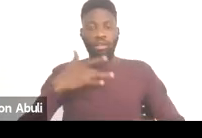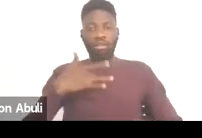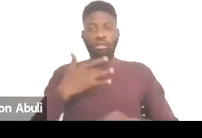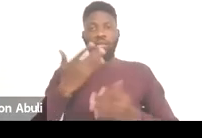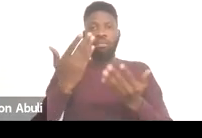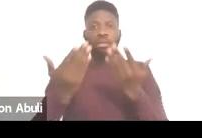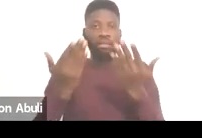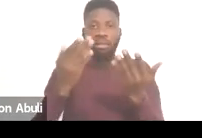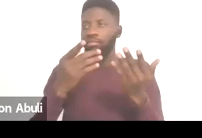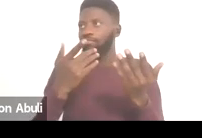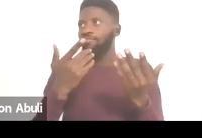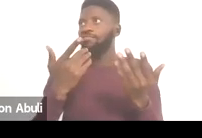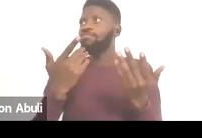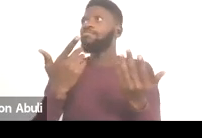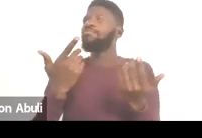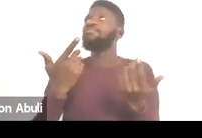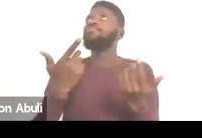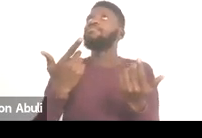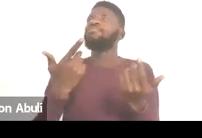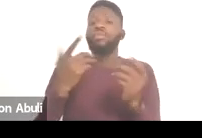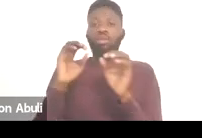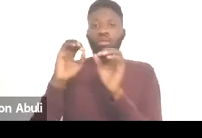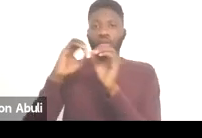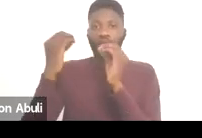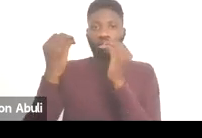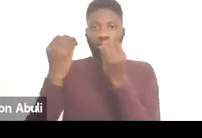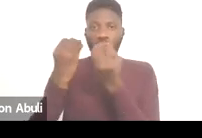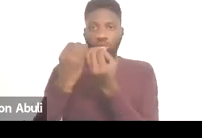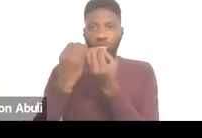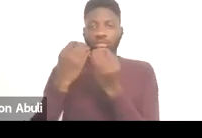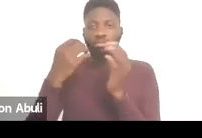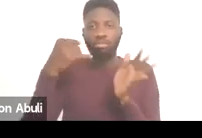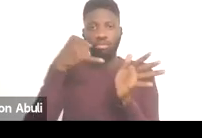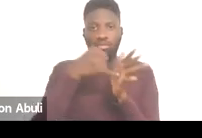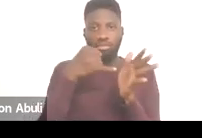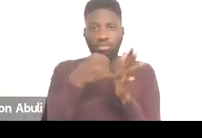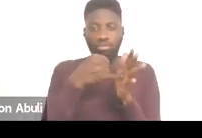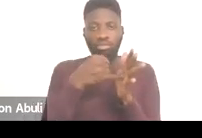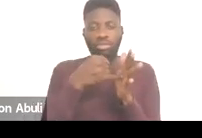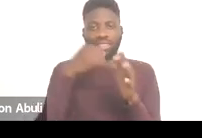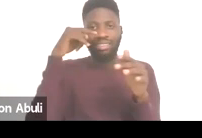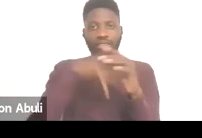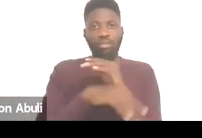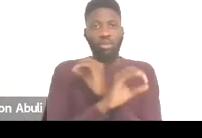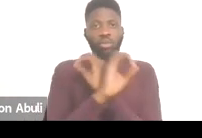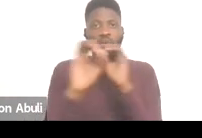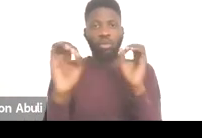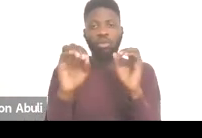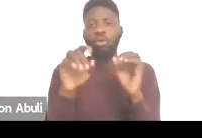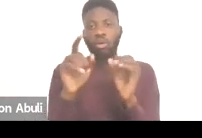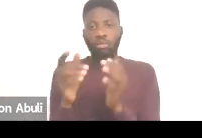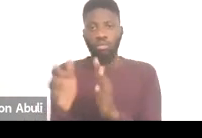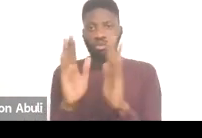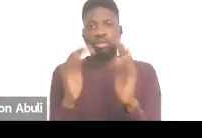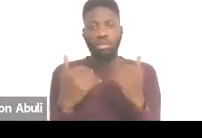not included, or the organization is not being inclusive, then you have an opportunity to reach out to